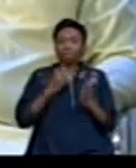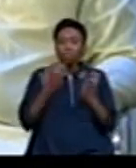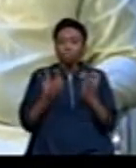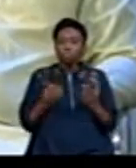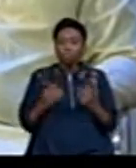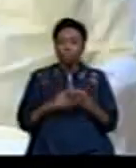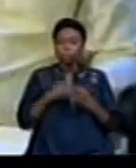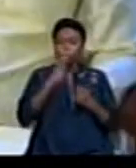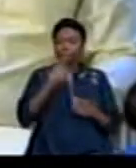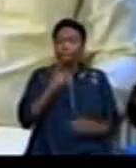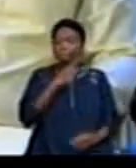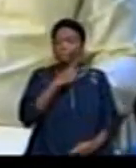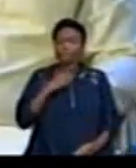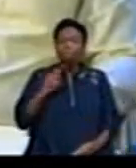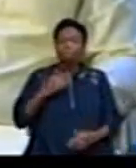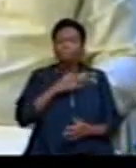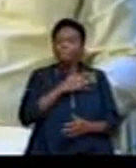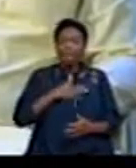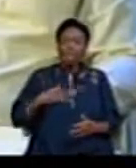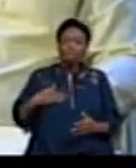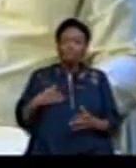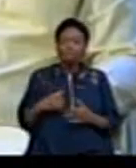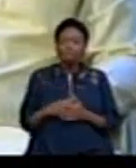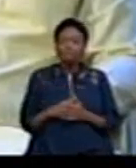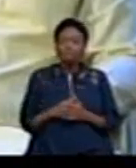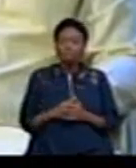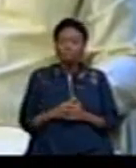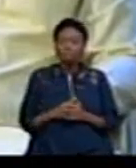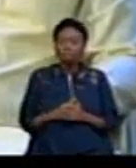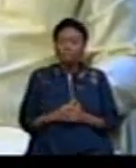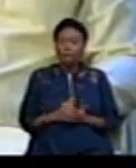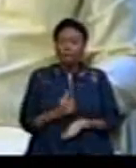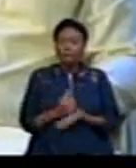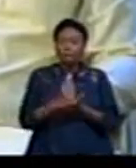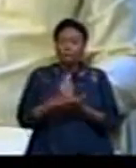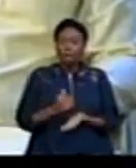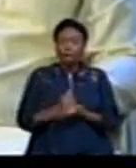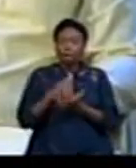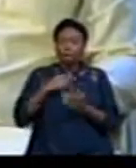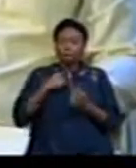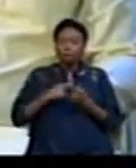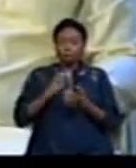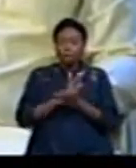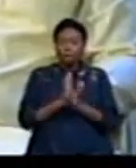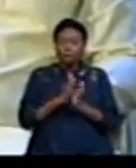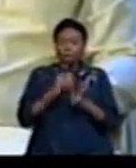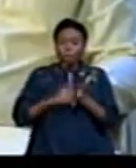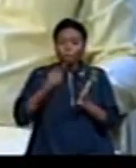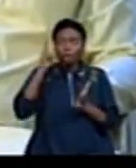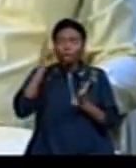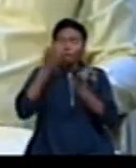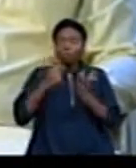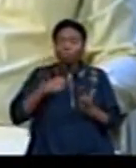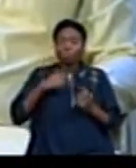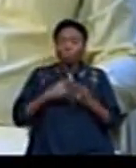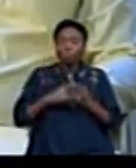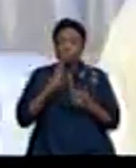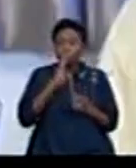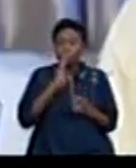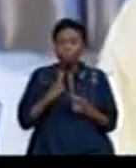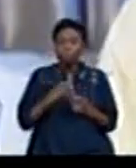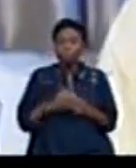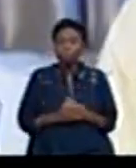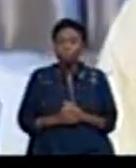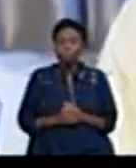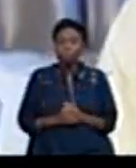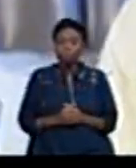a pastor. And my prayer is, God should help me to become what you want me to be in Him.